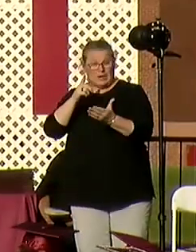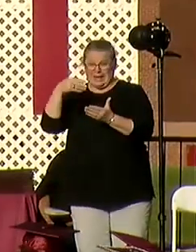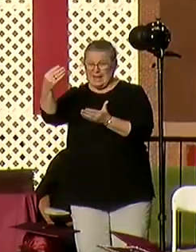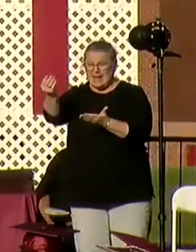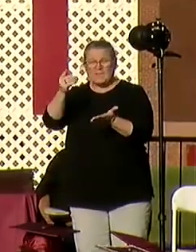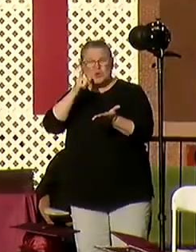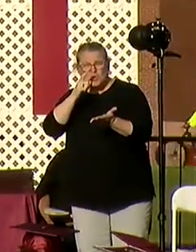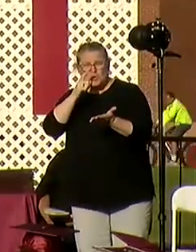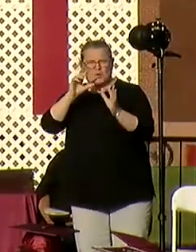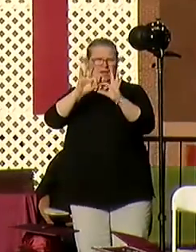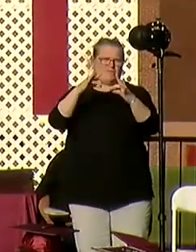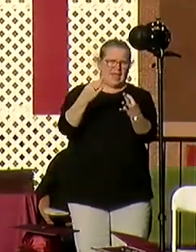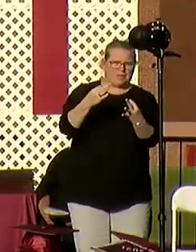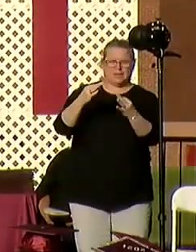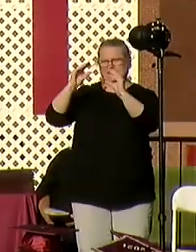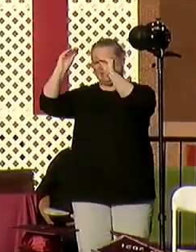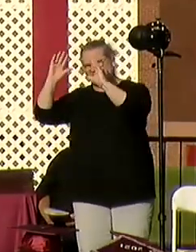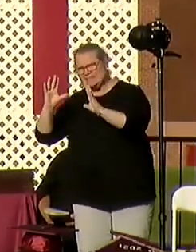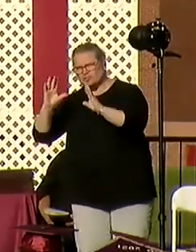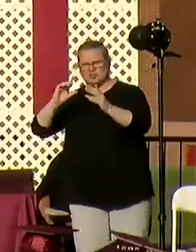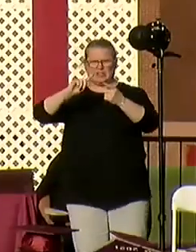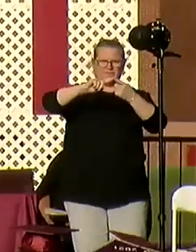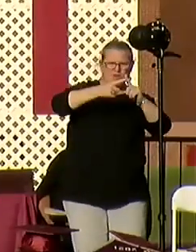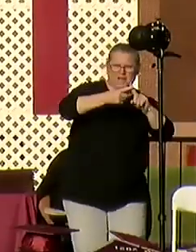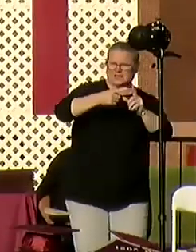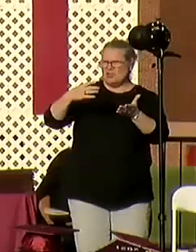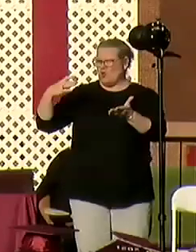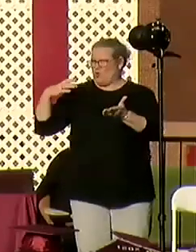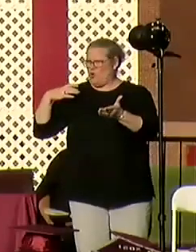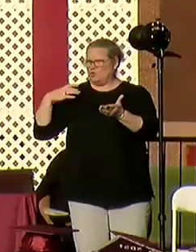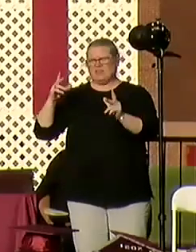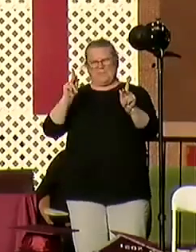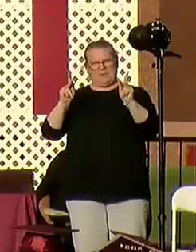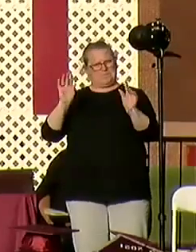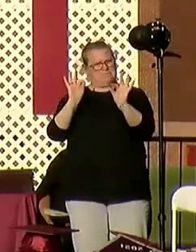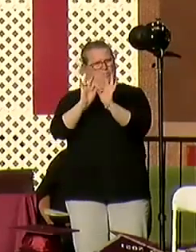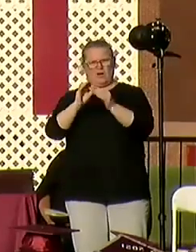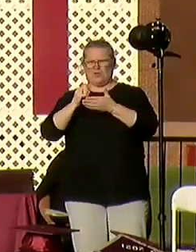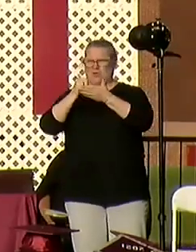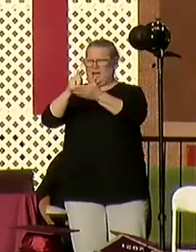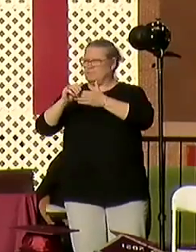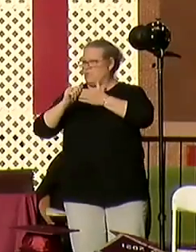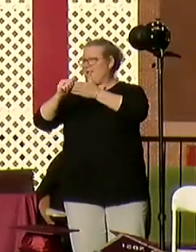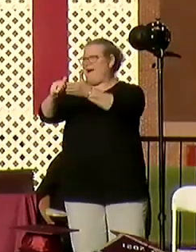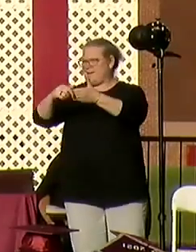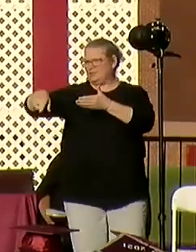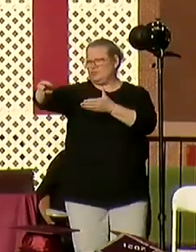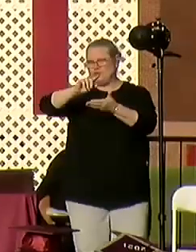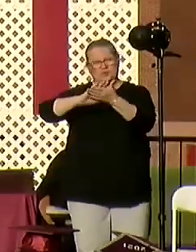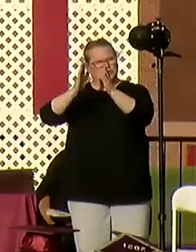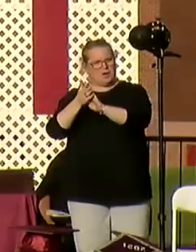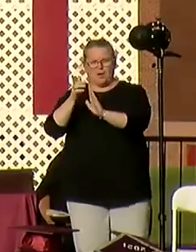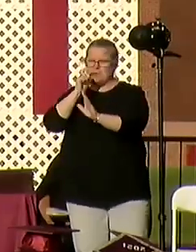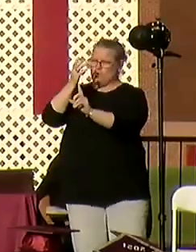friends, and other important people in your lives who help guide you to become the person that you are today, a